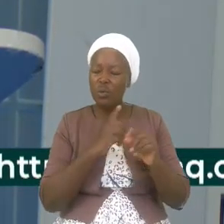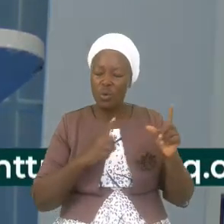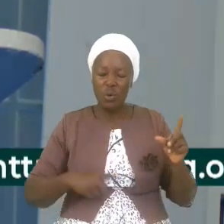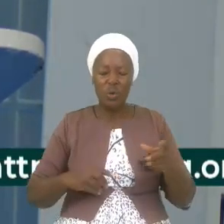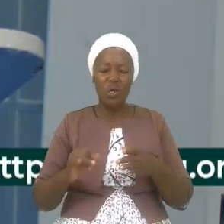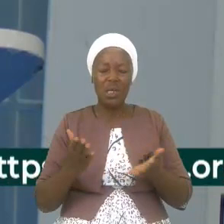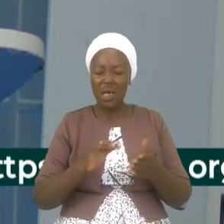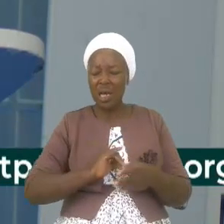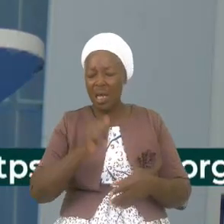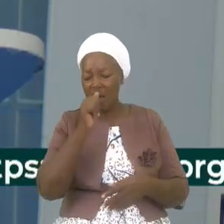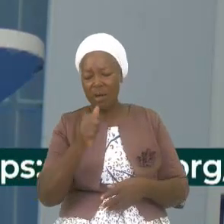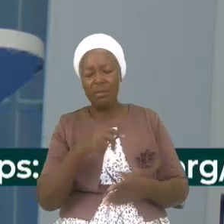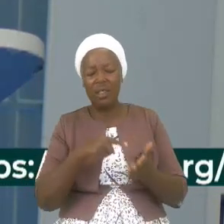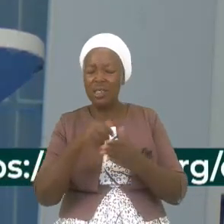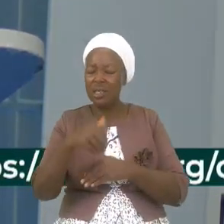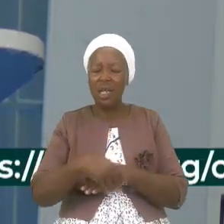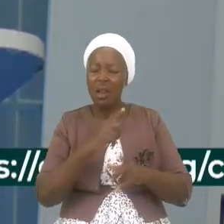home.